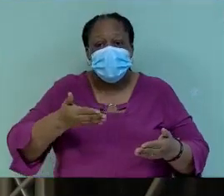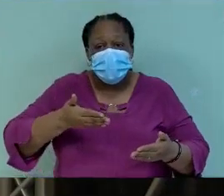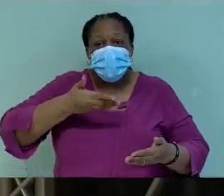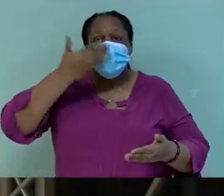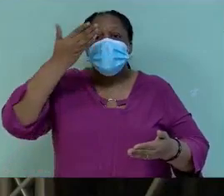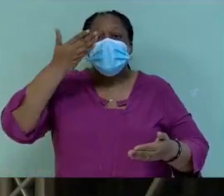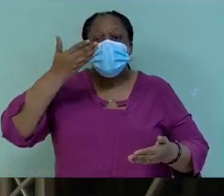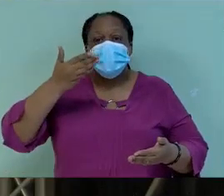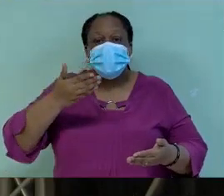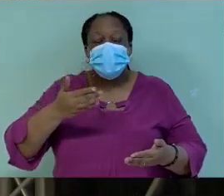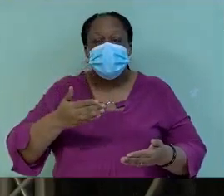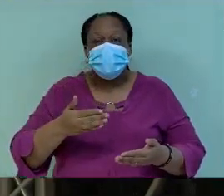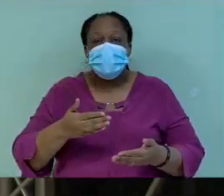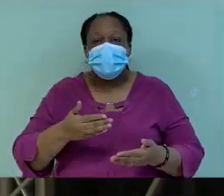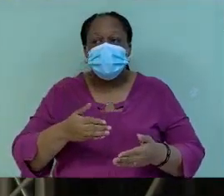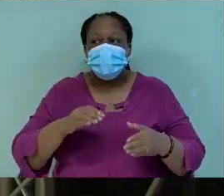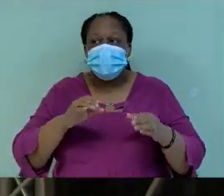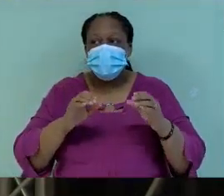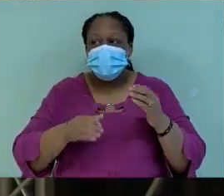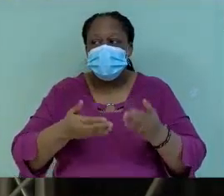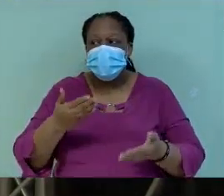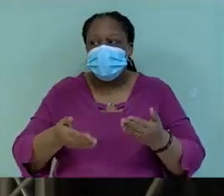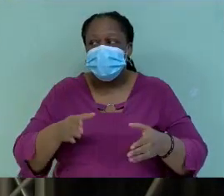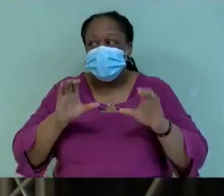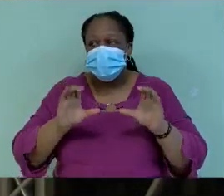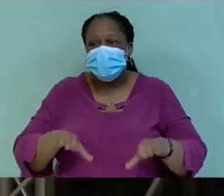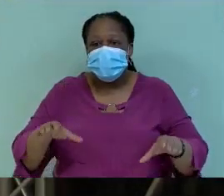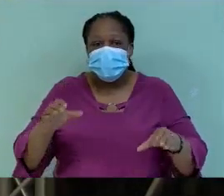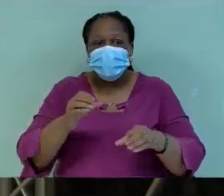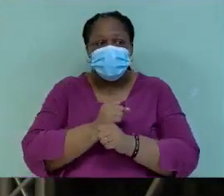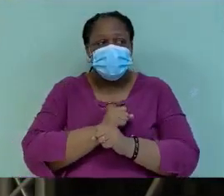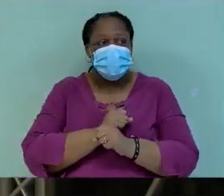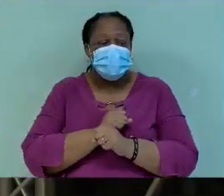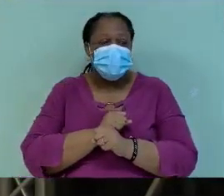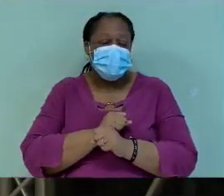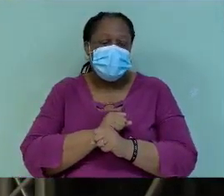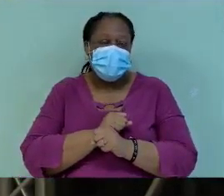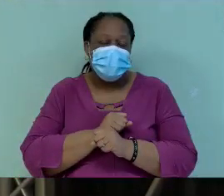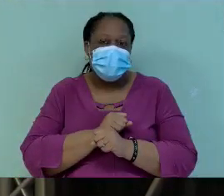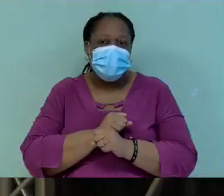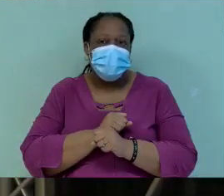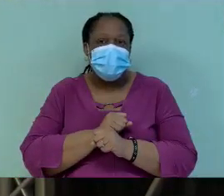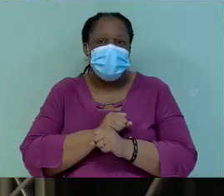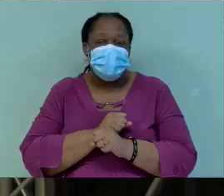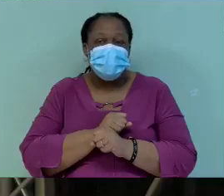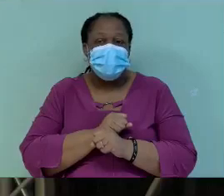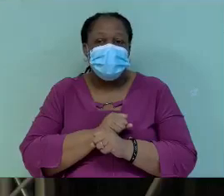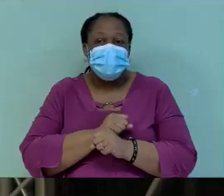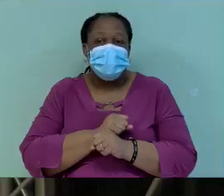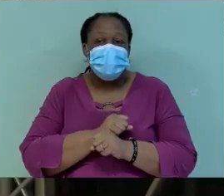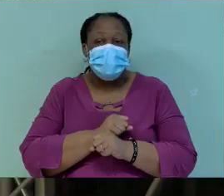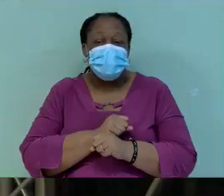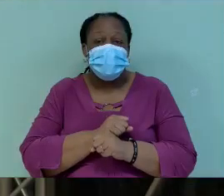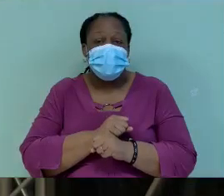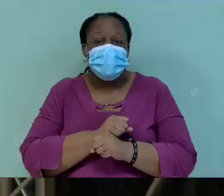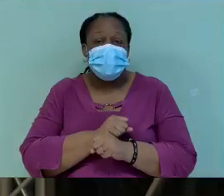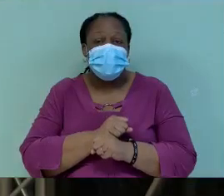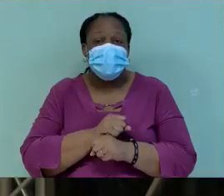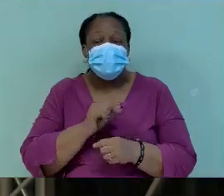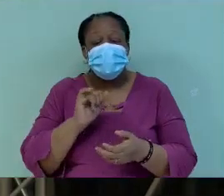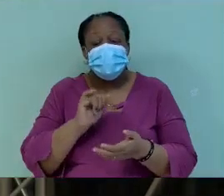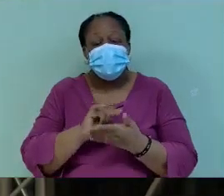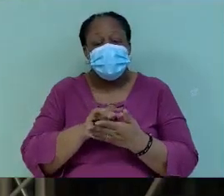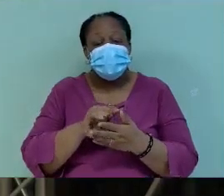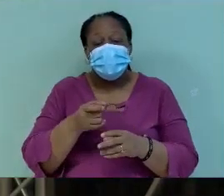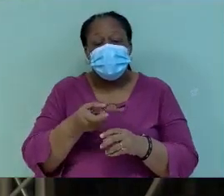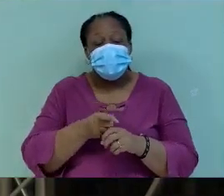then they might be at risk. And he was using the argument to get there from some experiments,